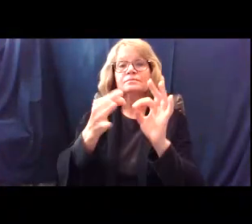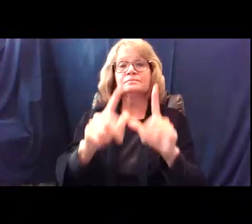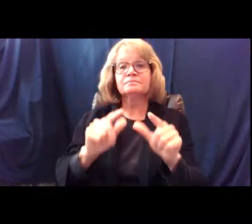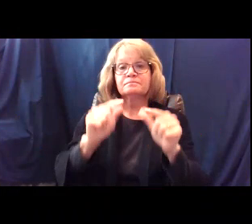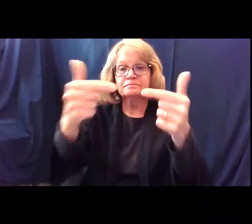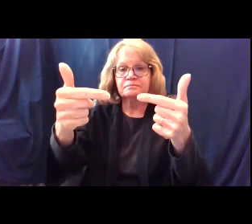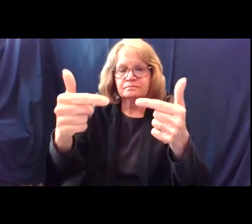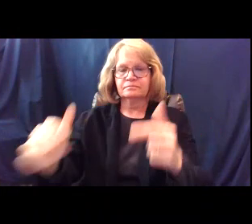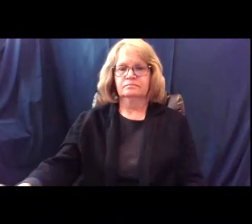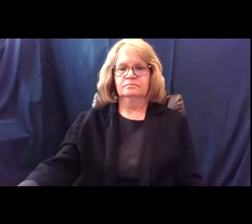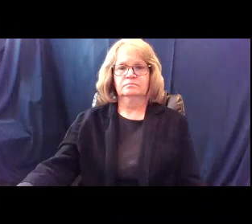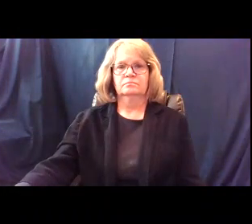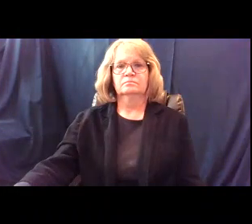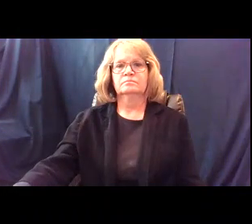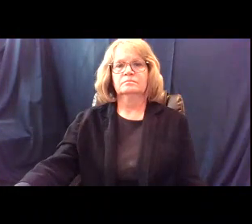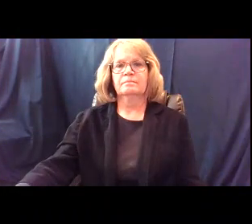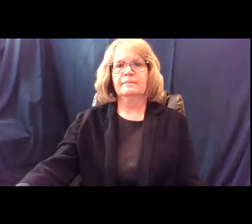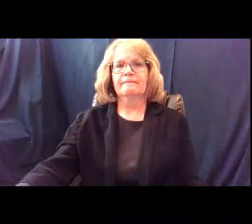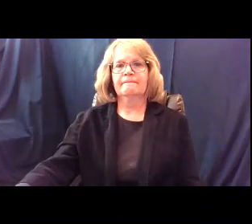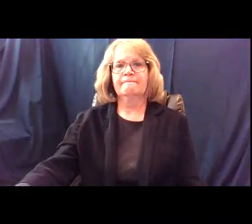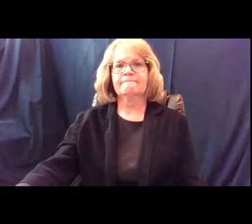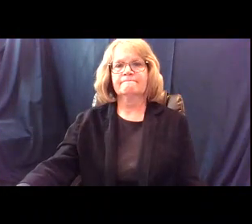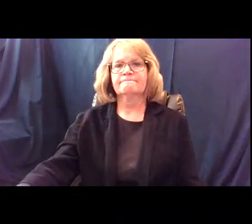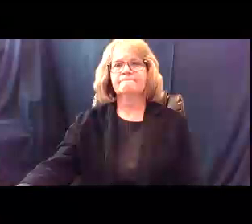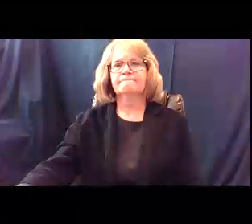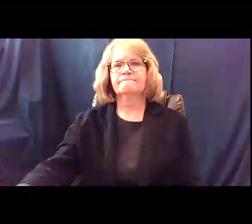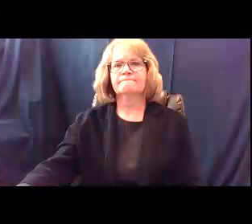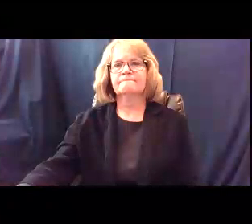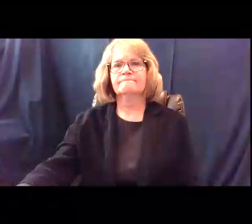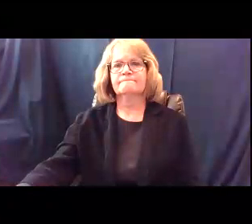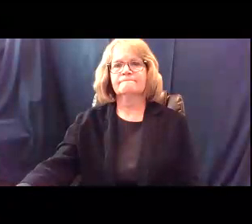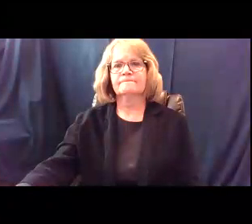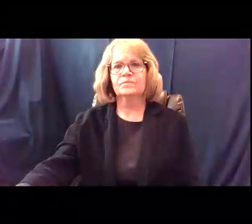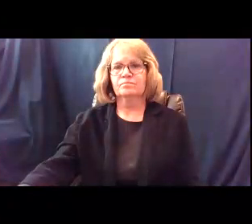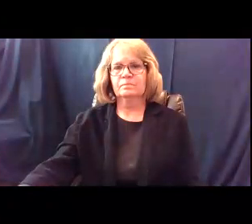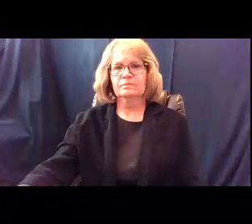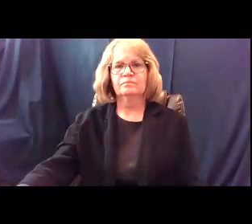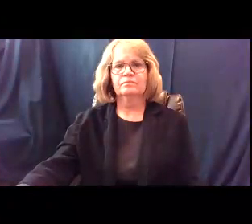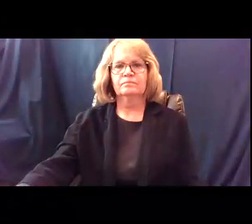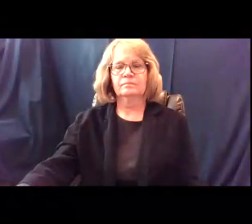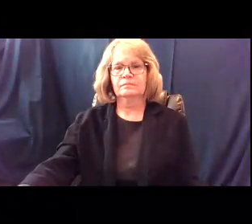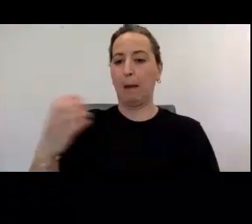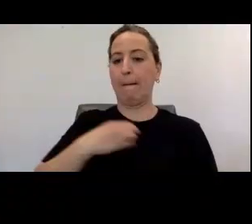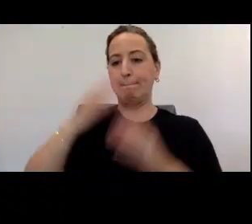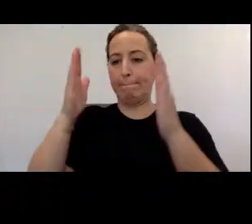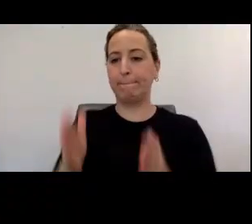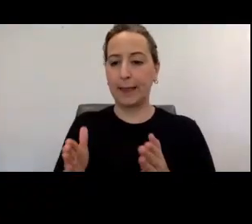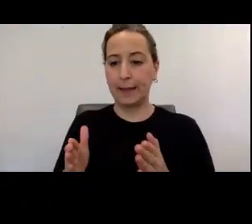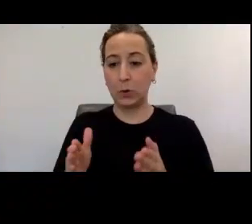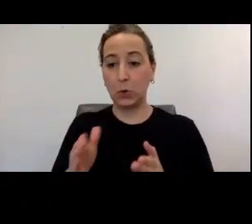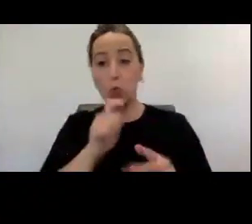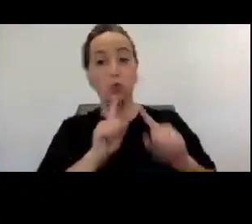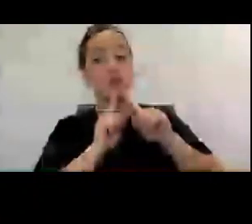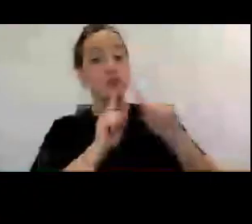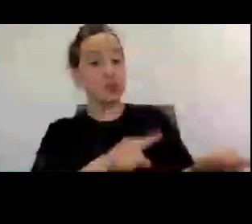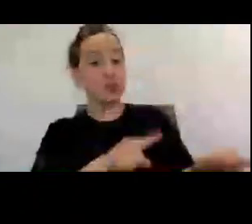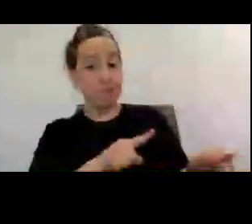lingo, we call the person who files a complaint, they're called the complainant. And then the person who's filed against, who responds back to that